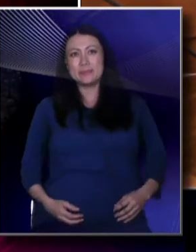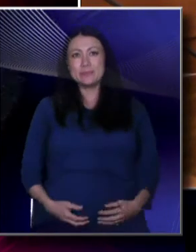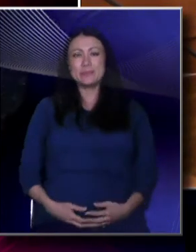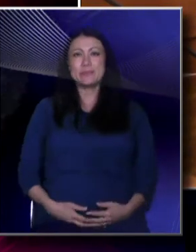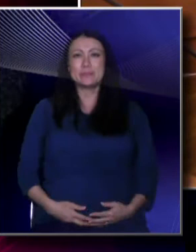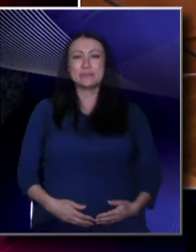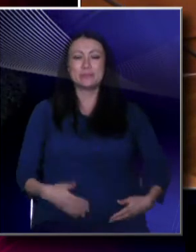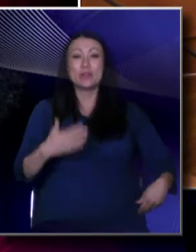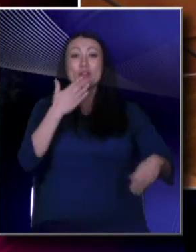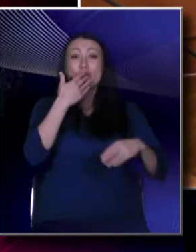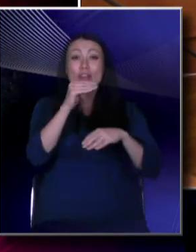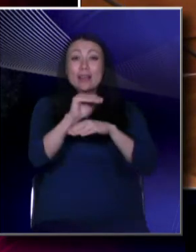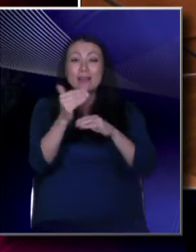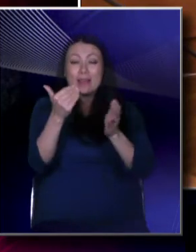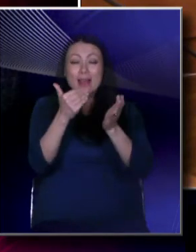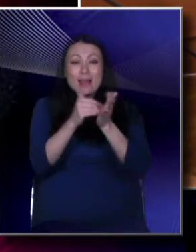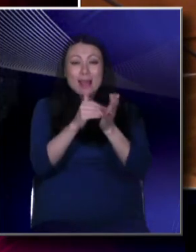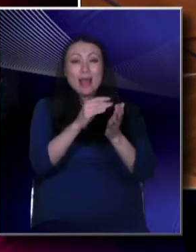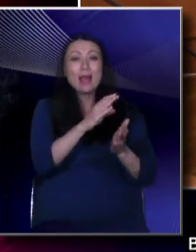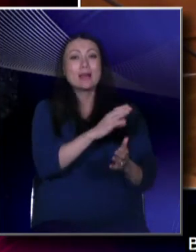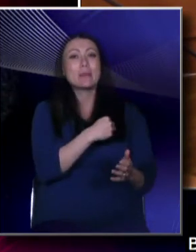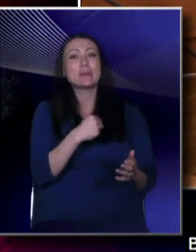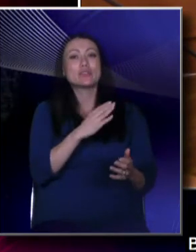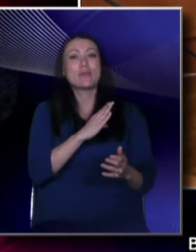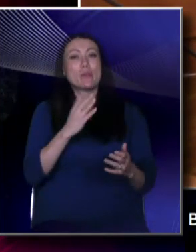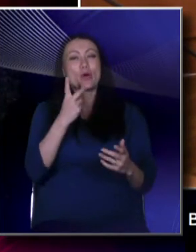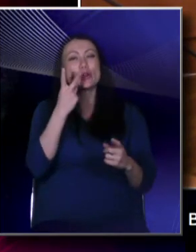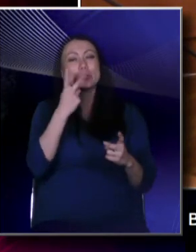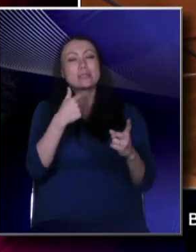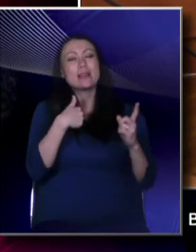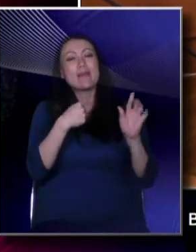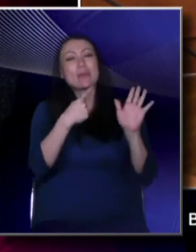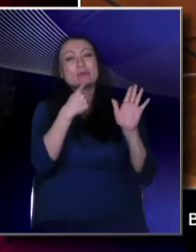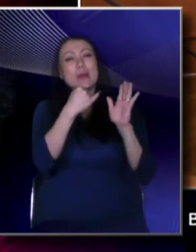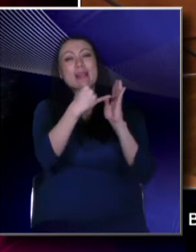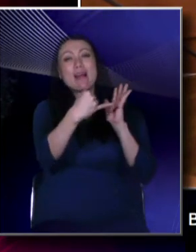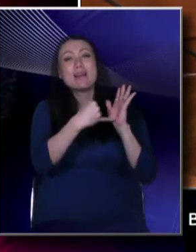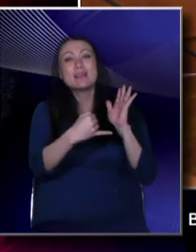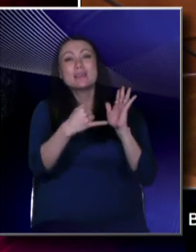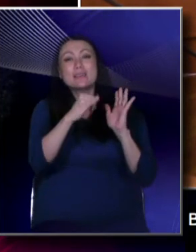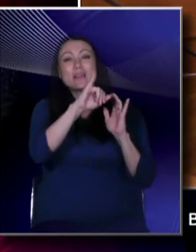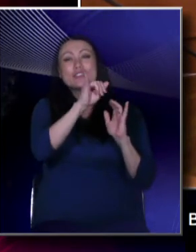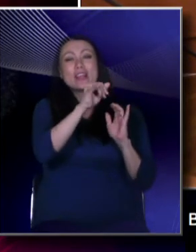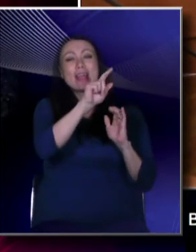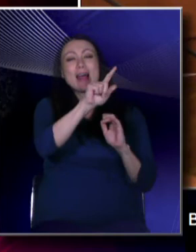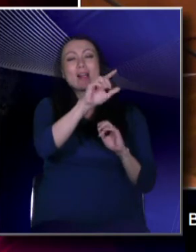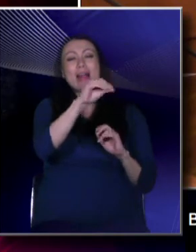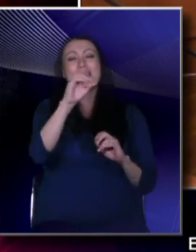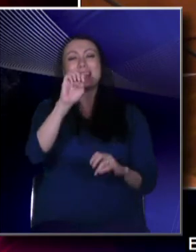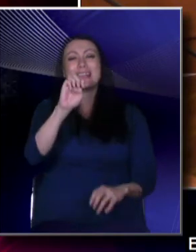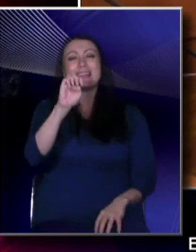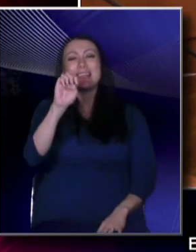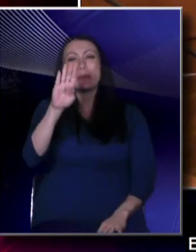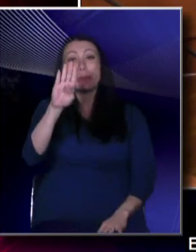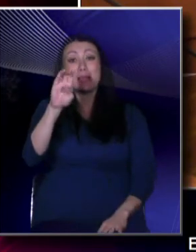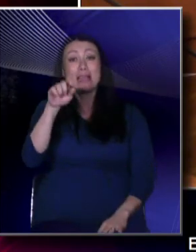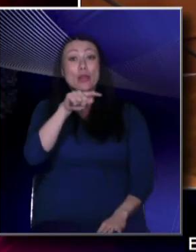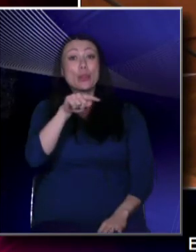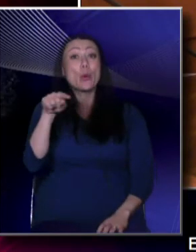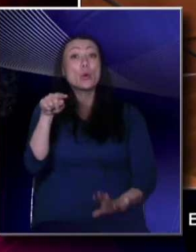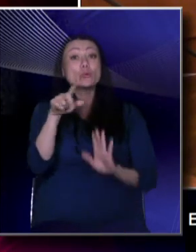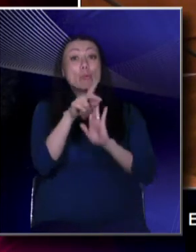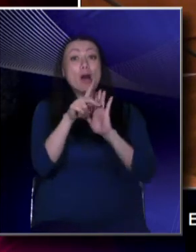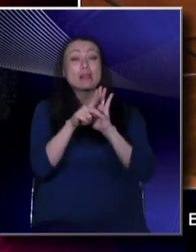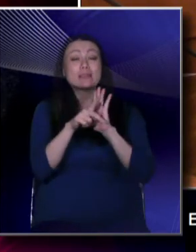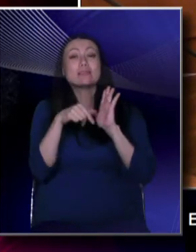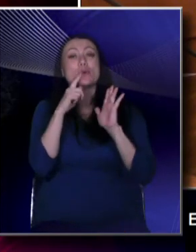Good evening once again, members of the board. You have before you the red lines of policies JL and EEDE. These policies were